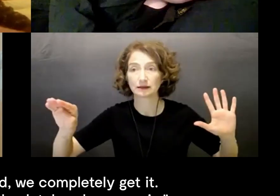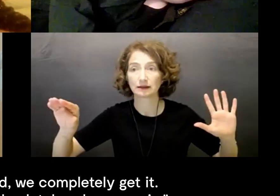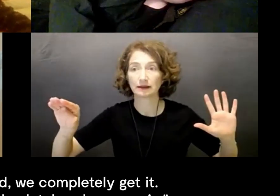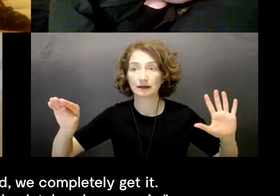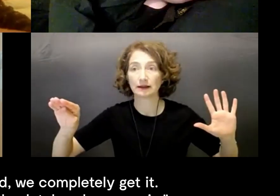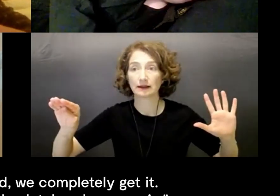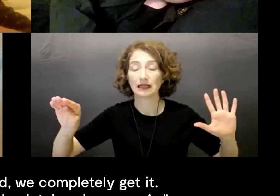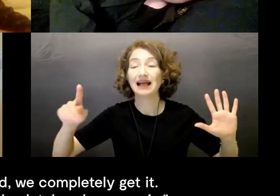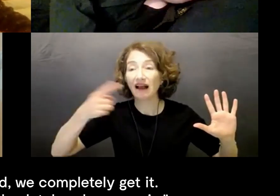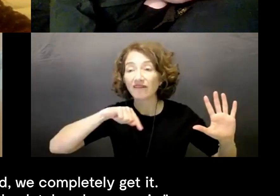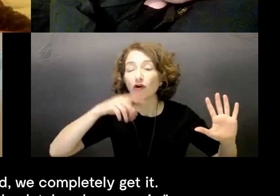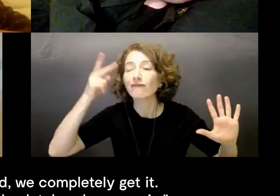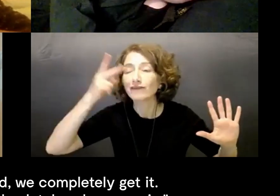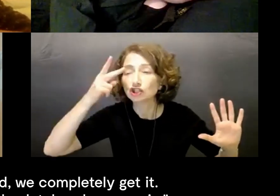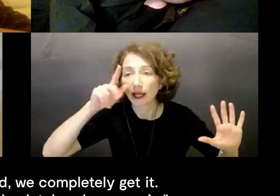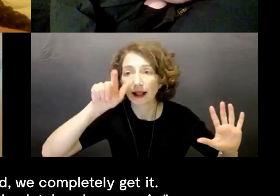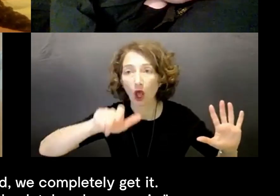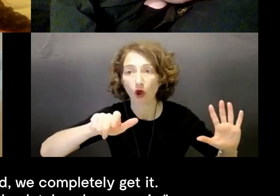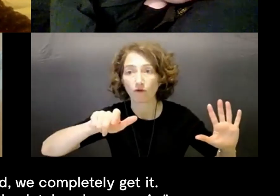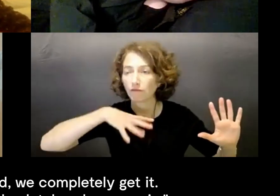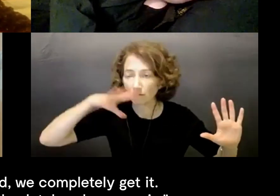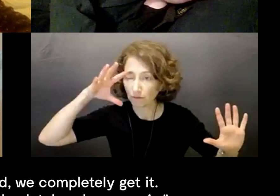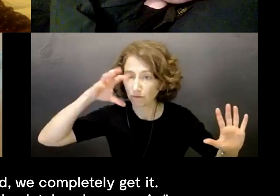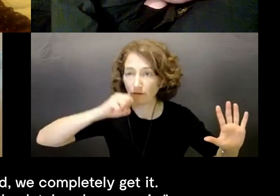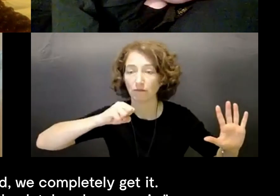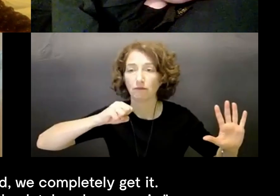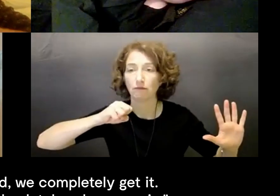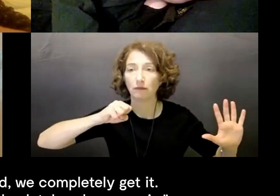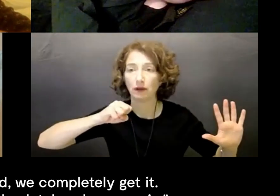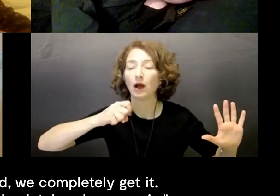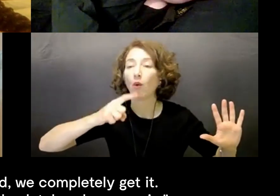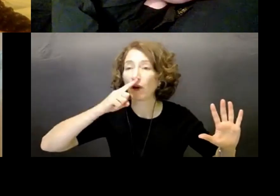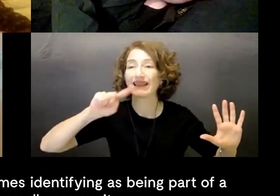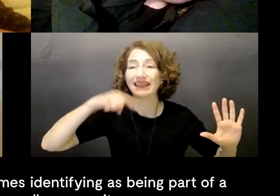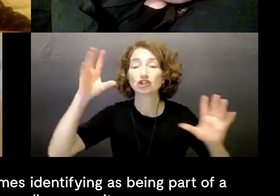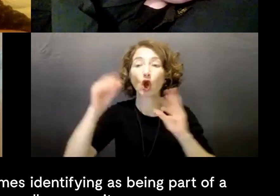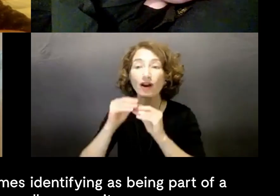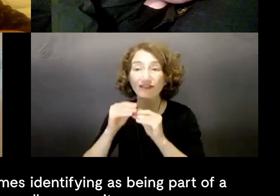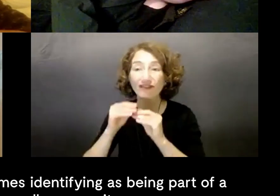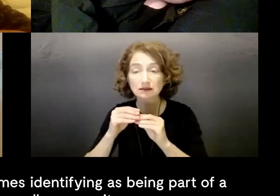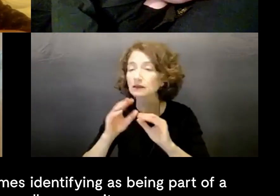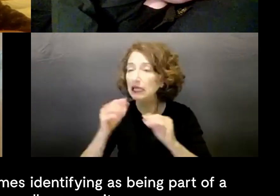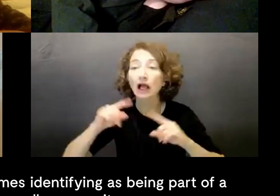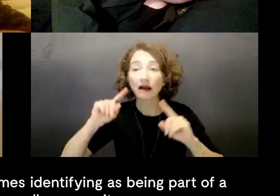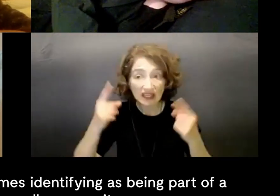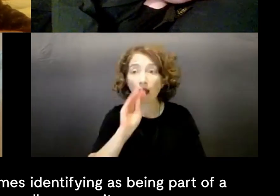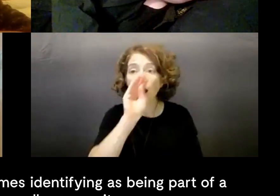We understand, we completely get it, and we will absolutely ask you again, and you ask, this isn't, because I think